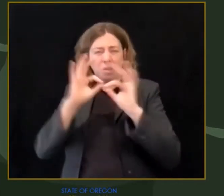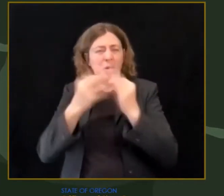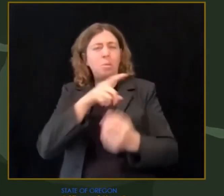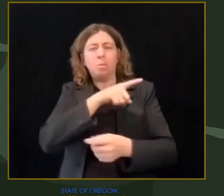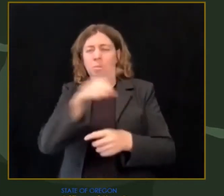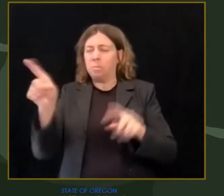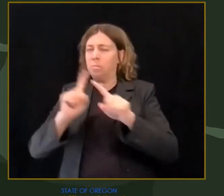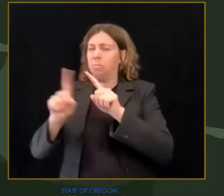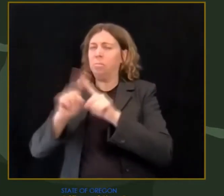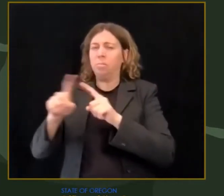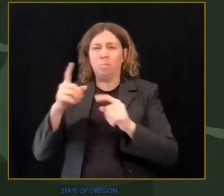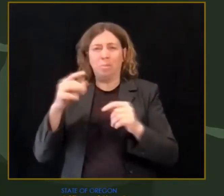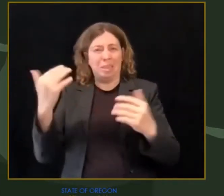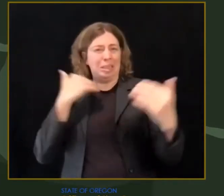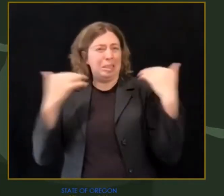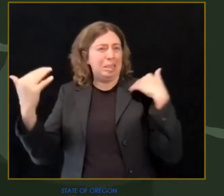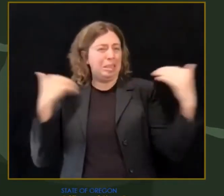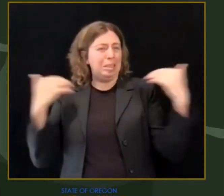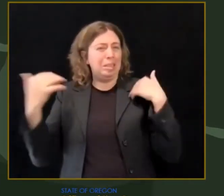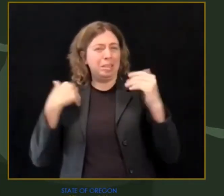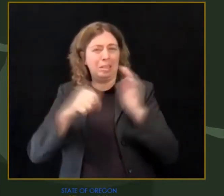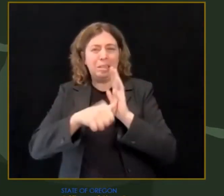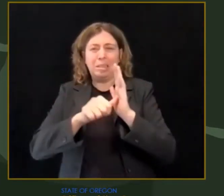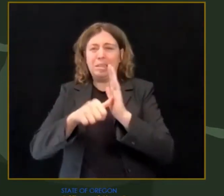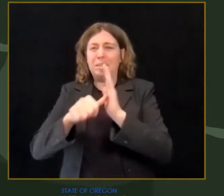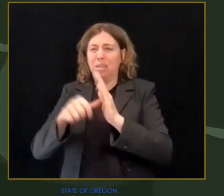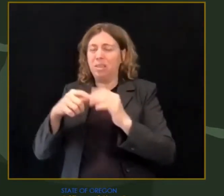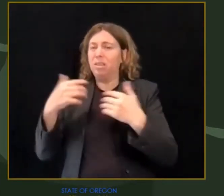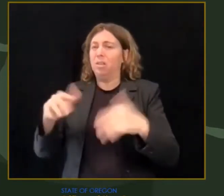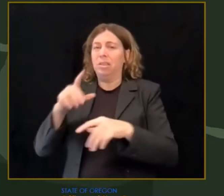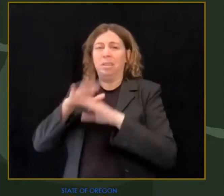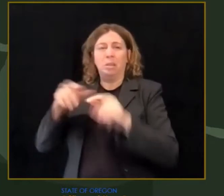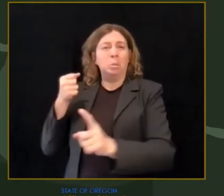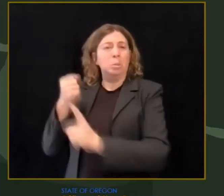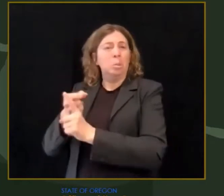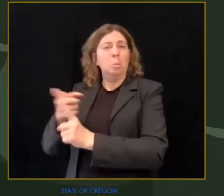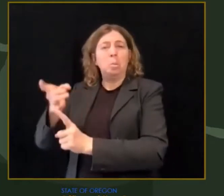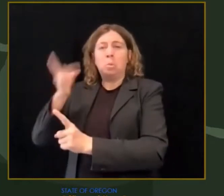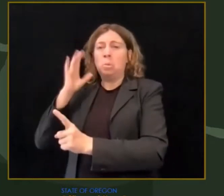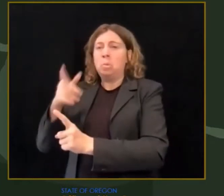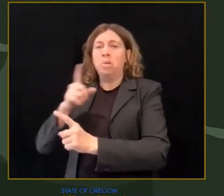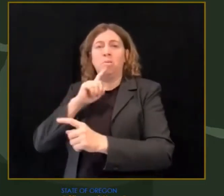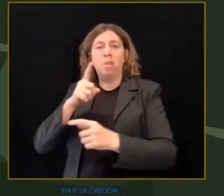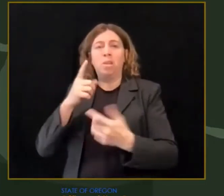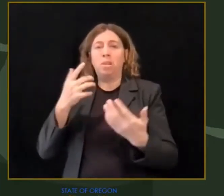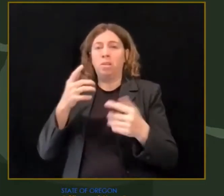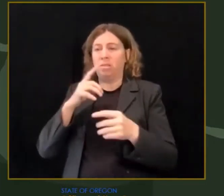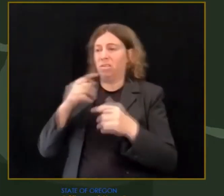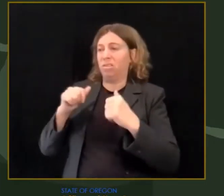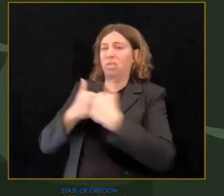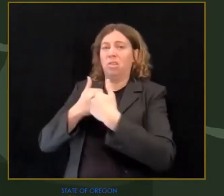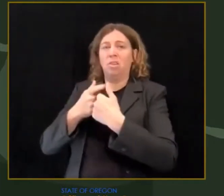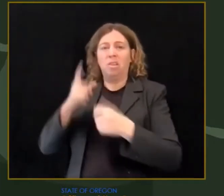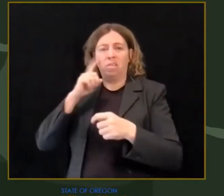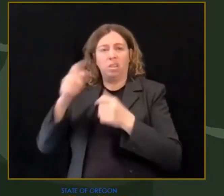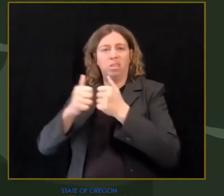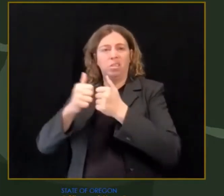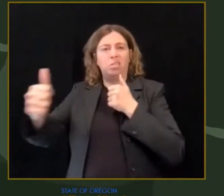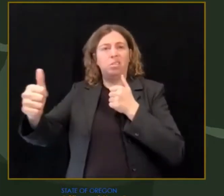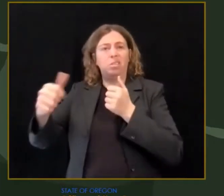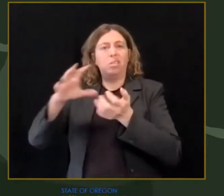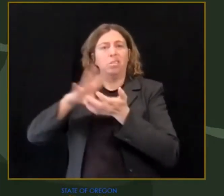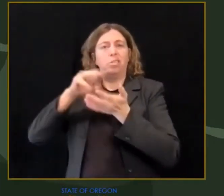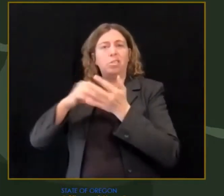of distance learning as well as the students themselves, which is why I've invited